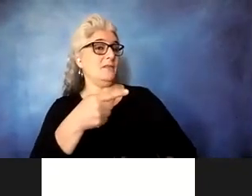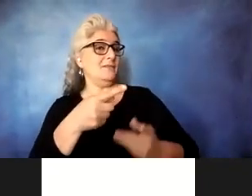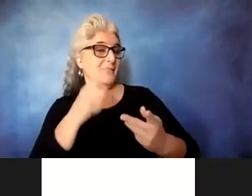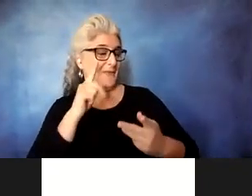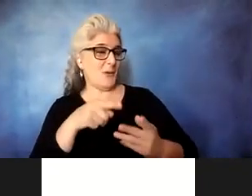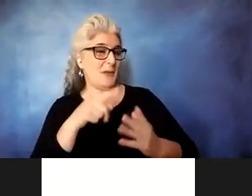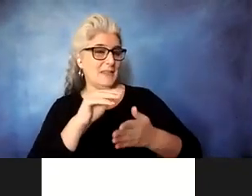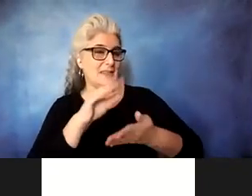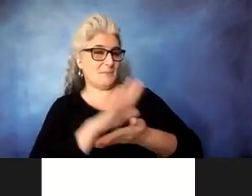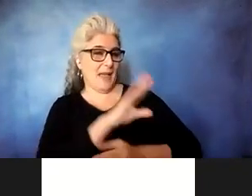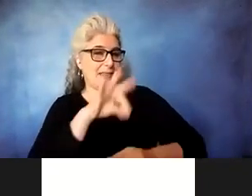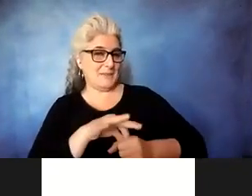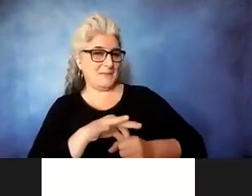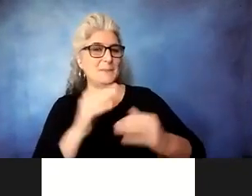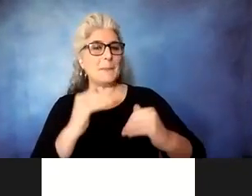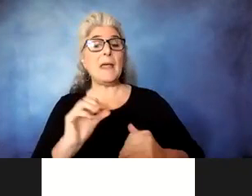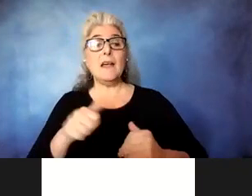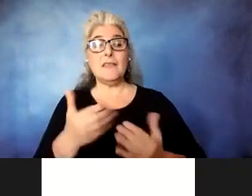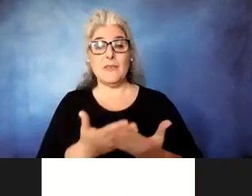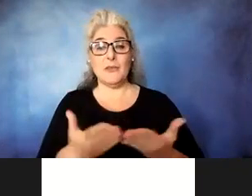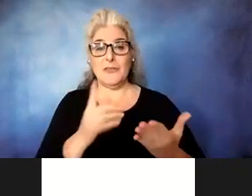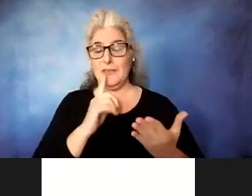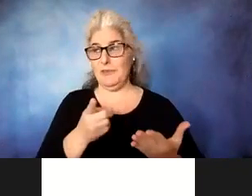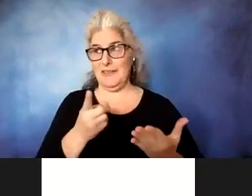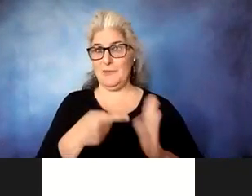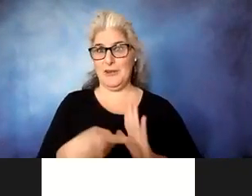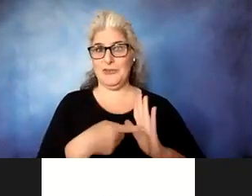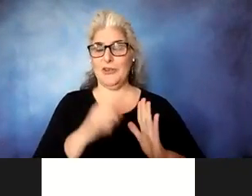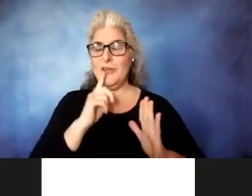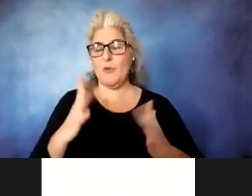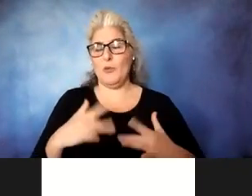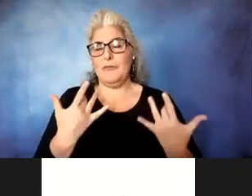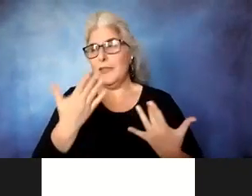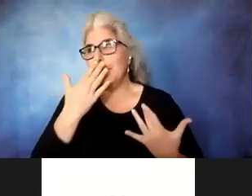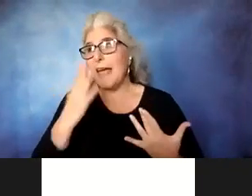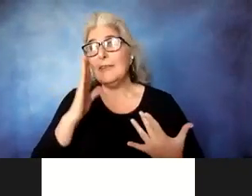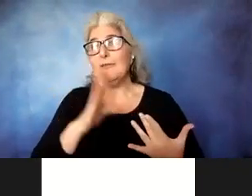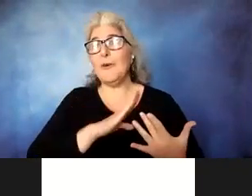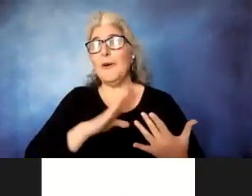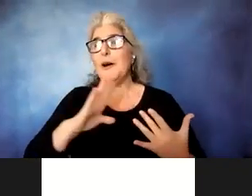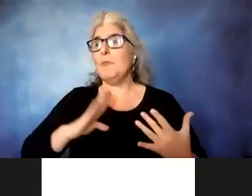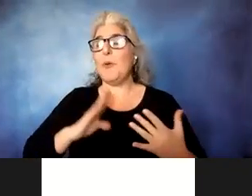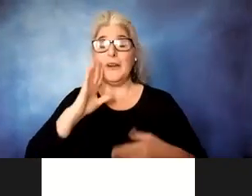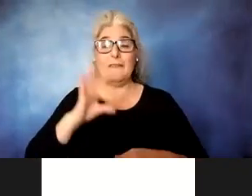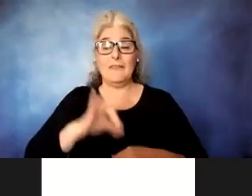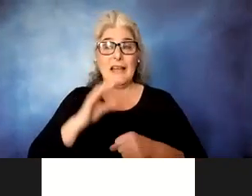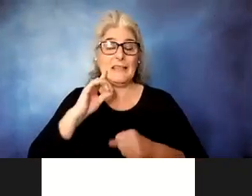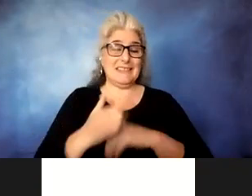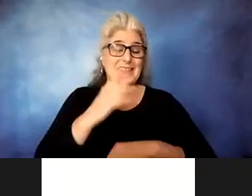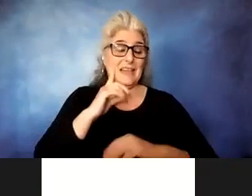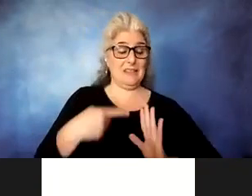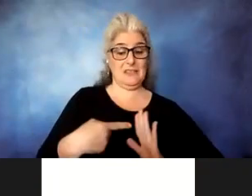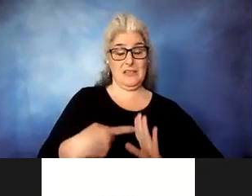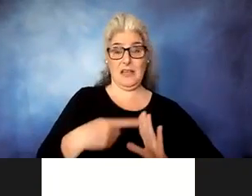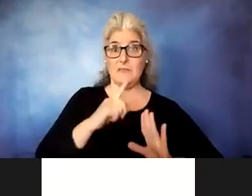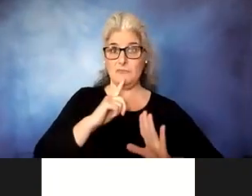Okay, another thing I wanted to show, and we were really happy that the Board of Elections sent over a sample ballot that's actually going to be in use